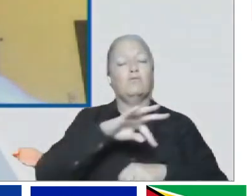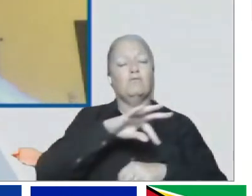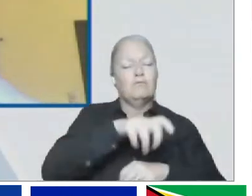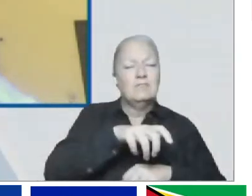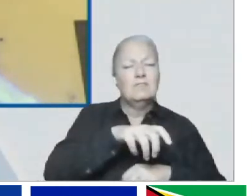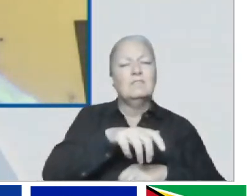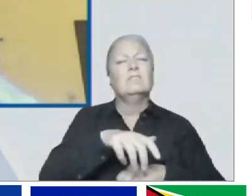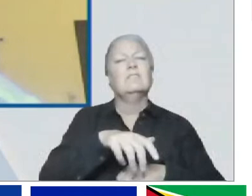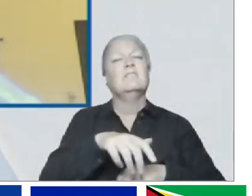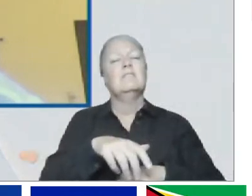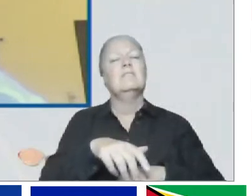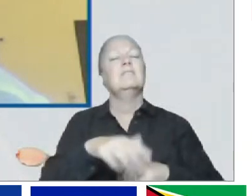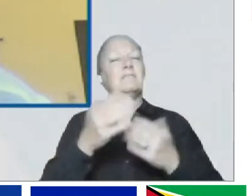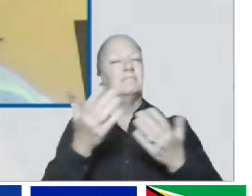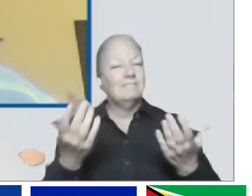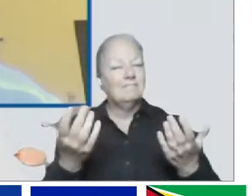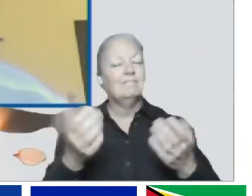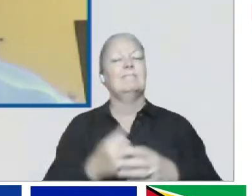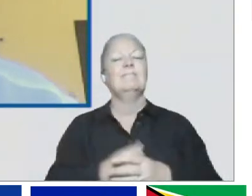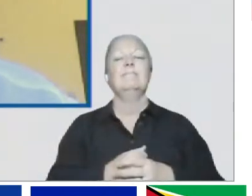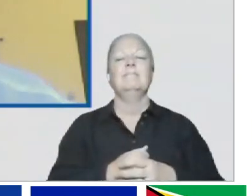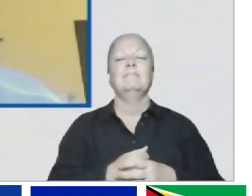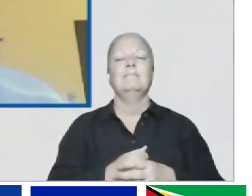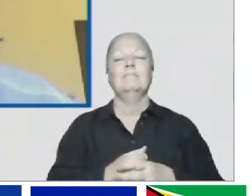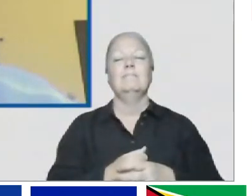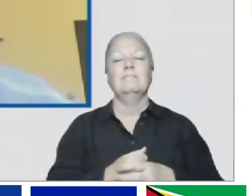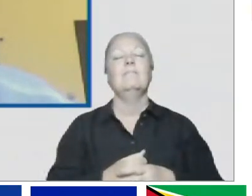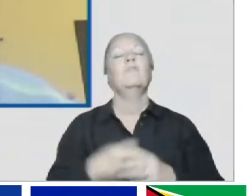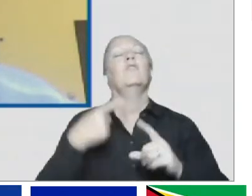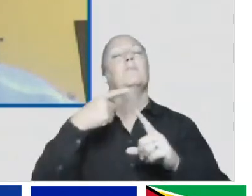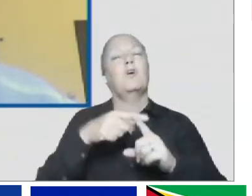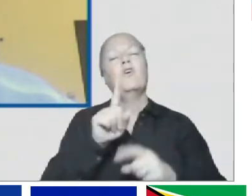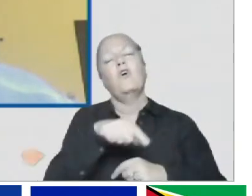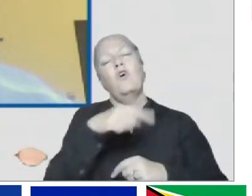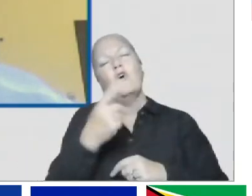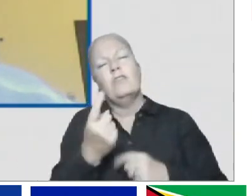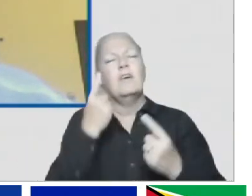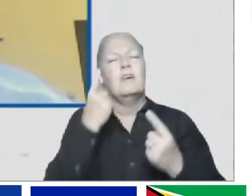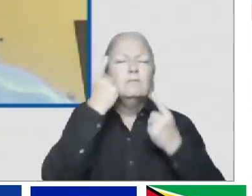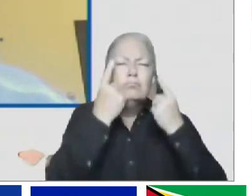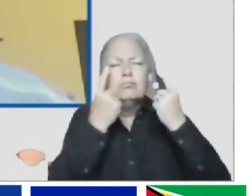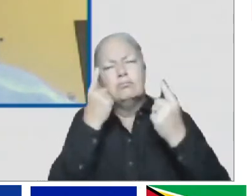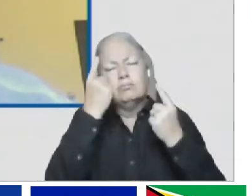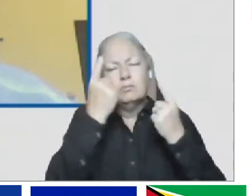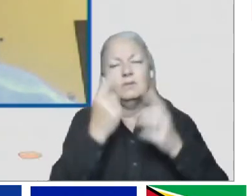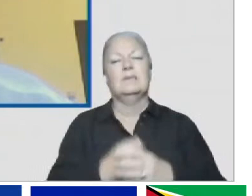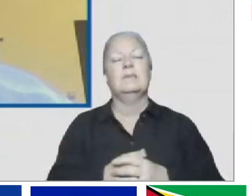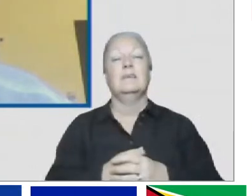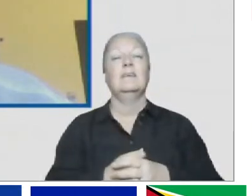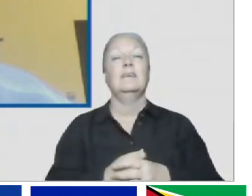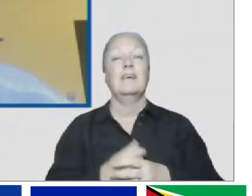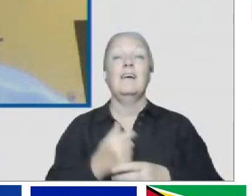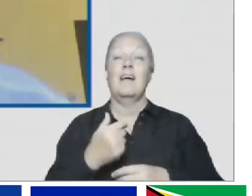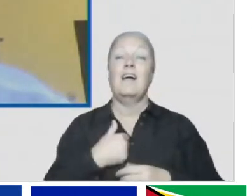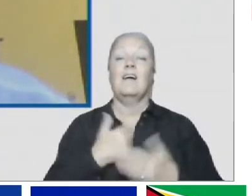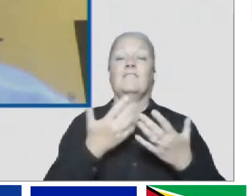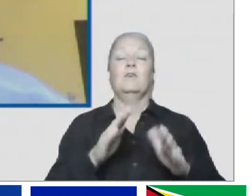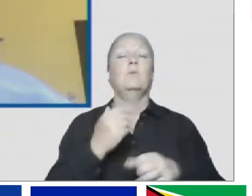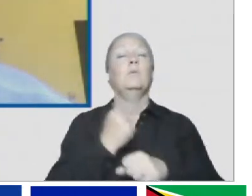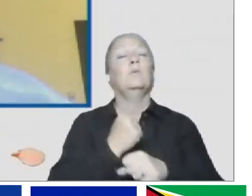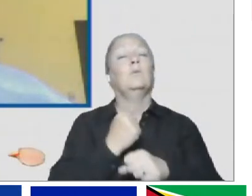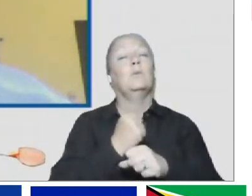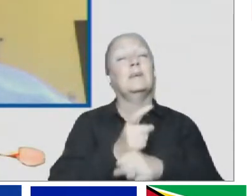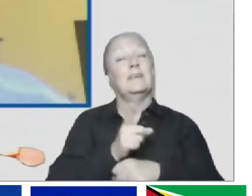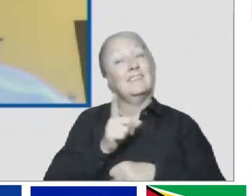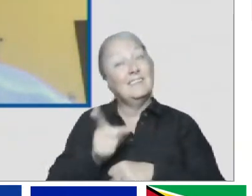time, and a series of other considerations. I had the privilege of working with Sergio and his group of people at the very